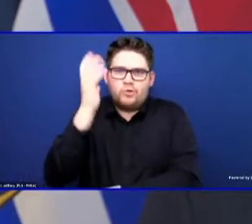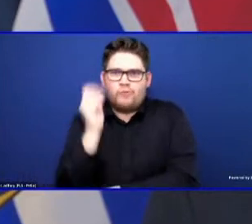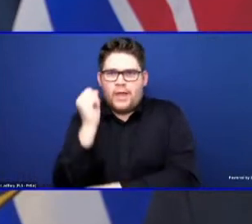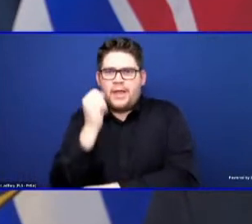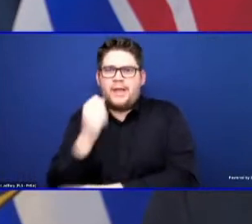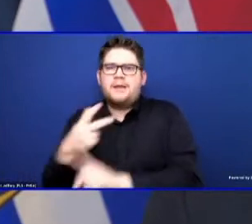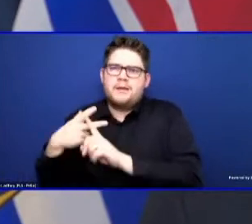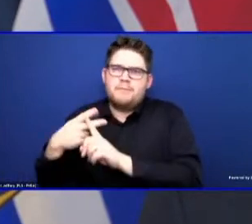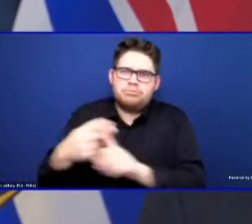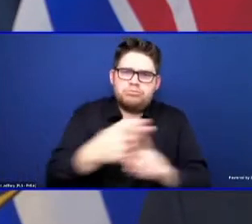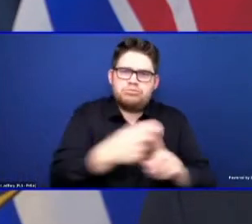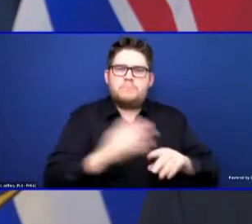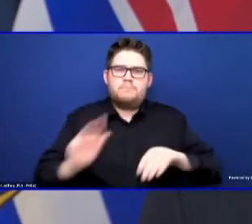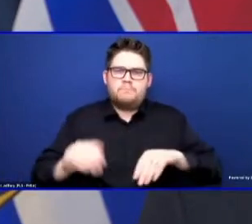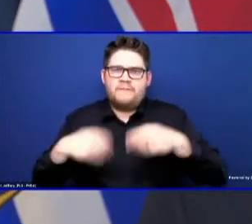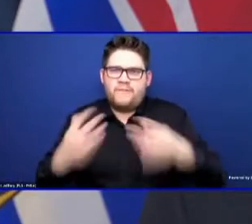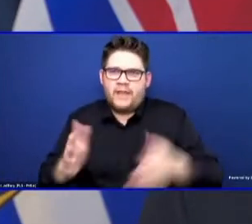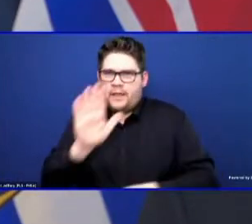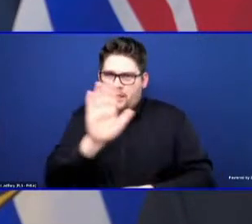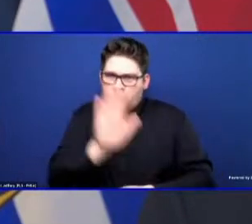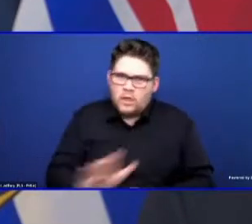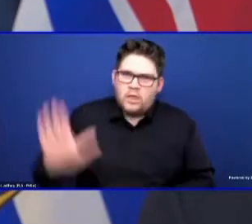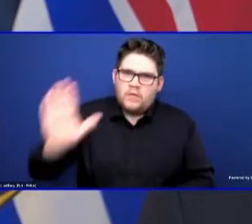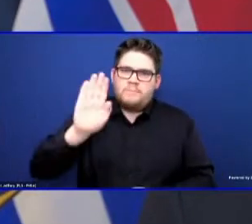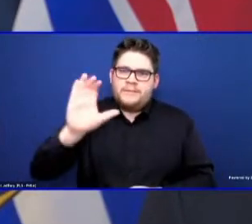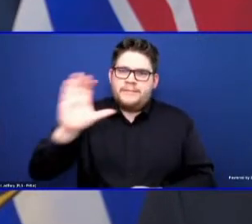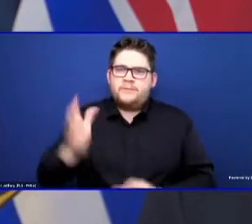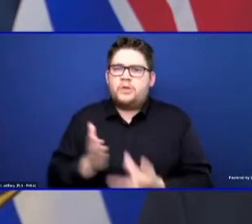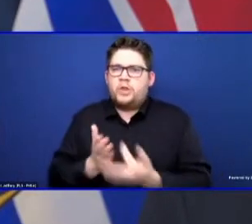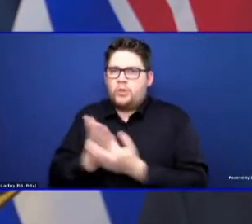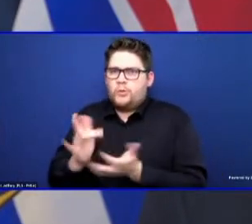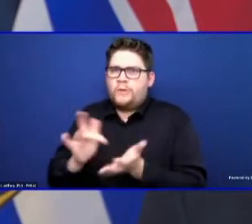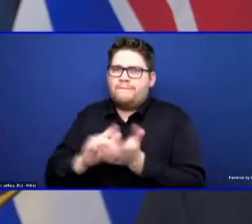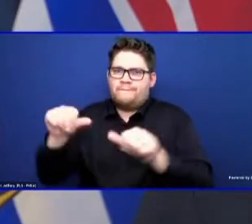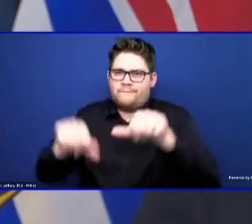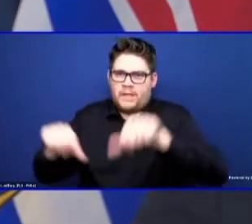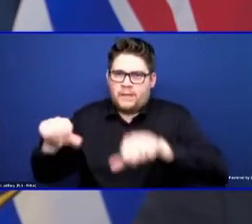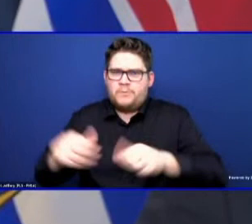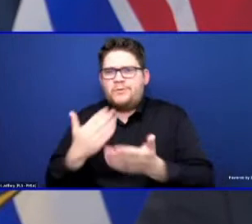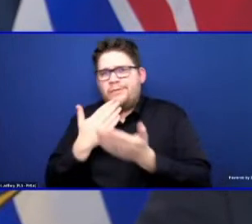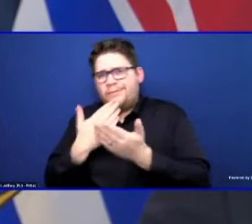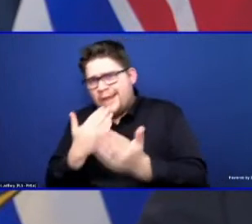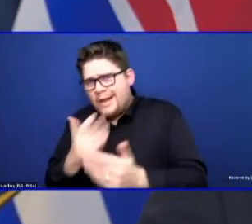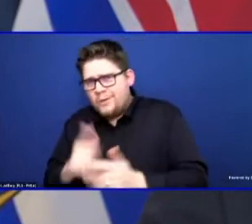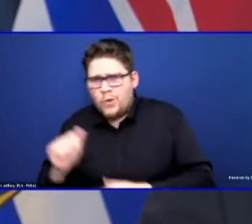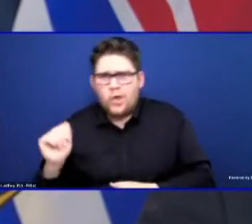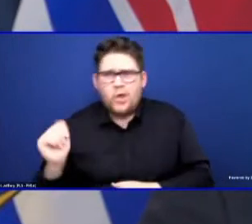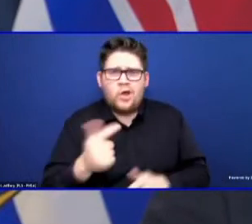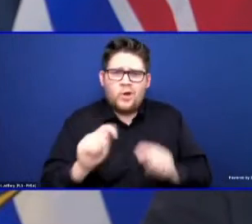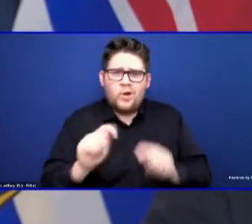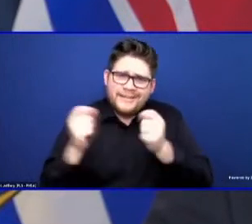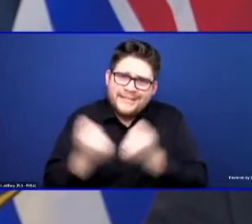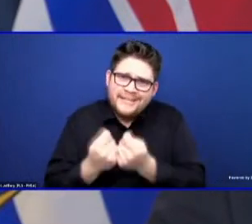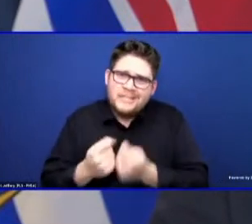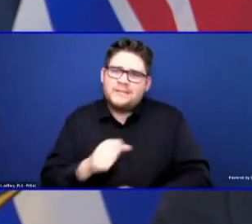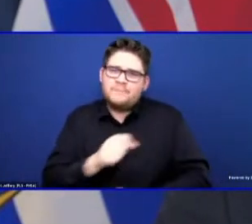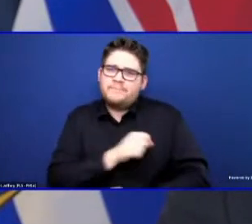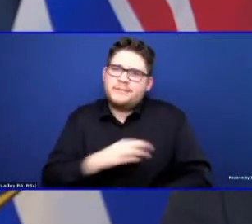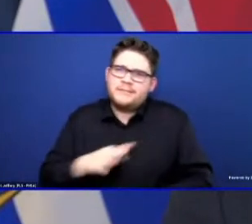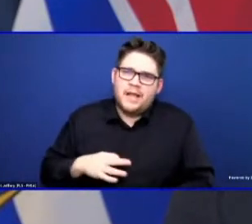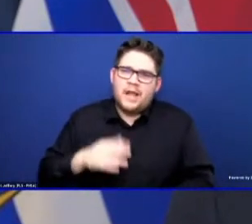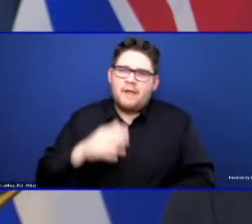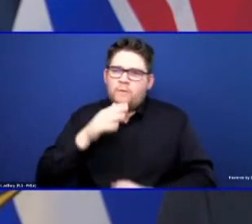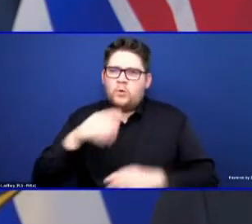to all of the teams and staff that have been part of that. I want to briefly update you. We'll have